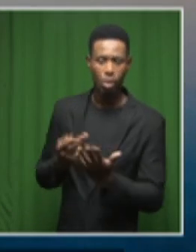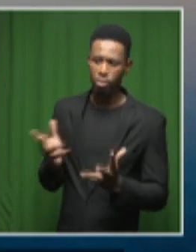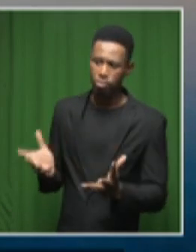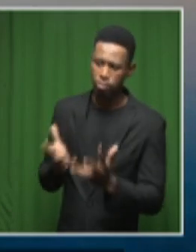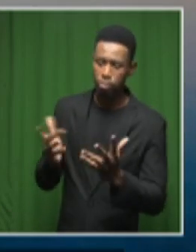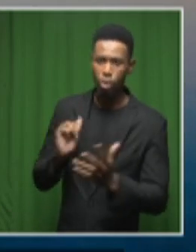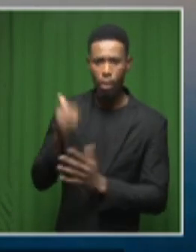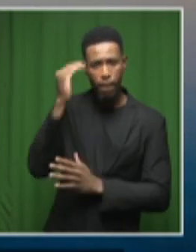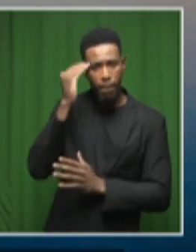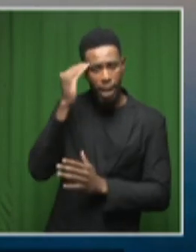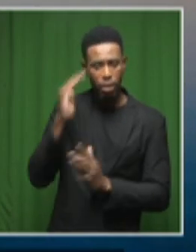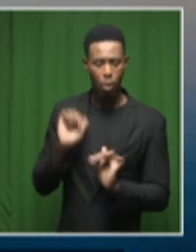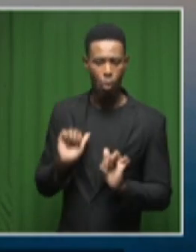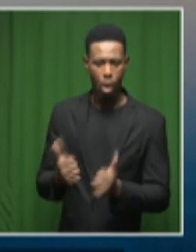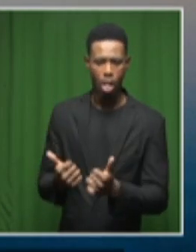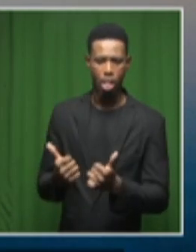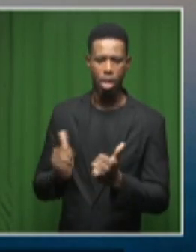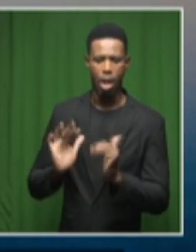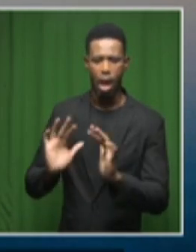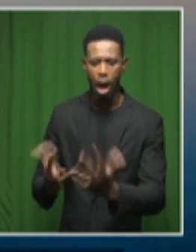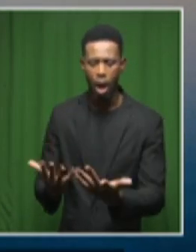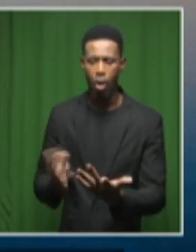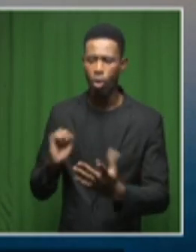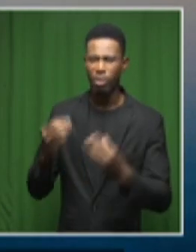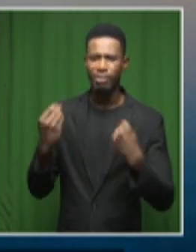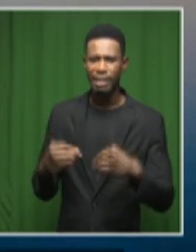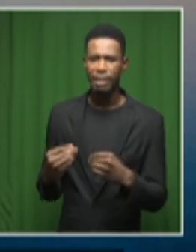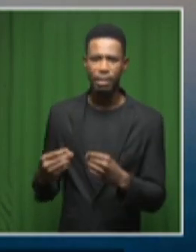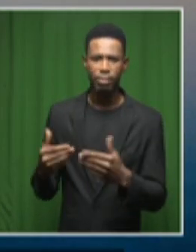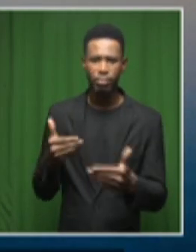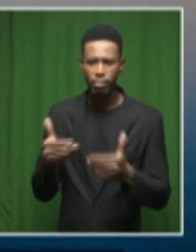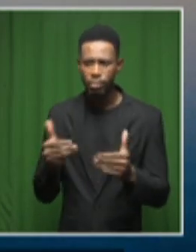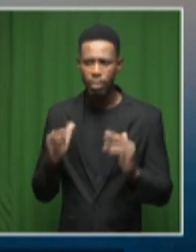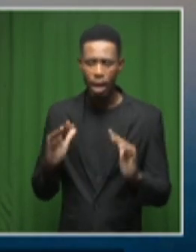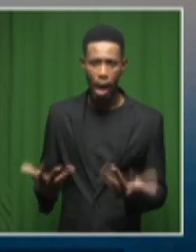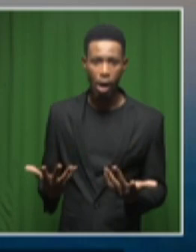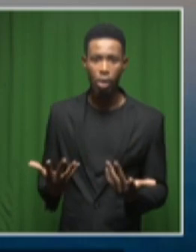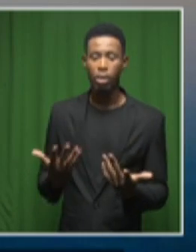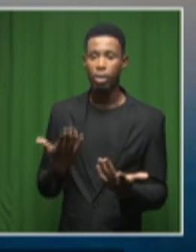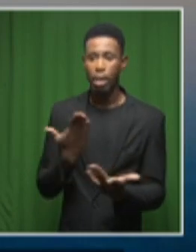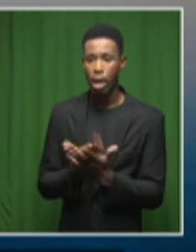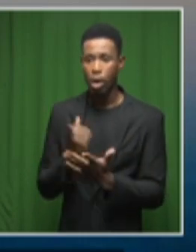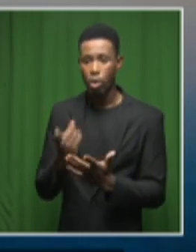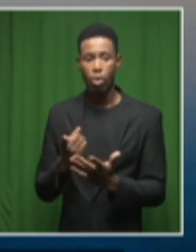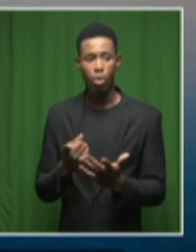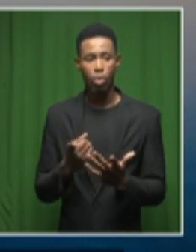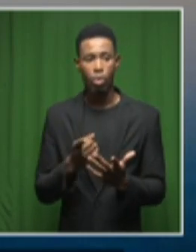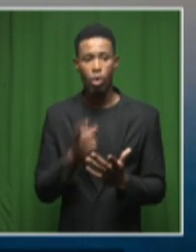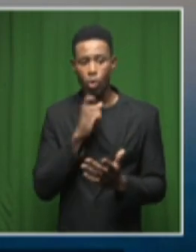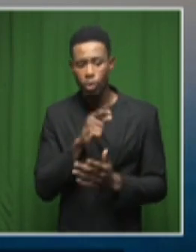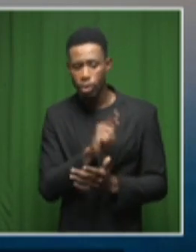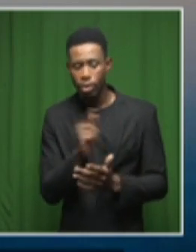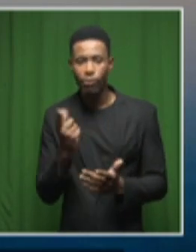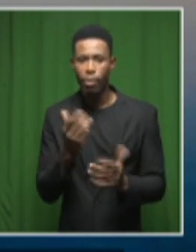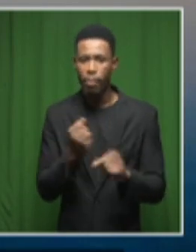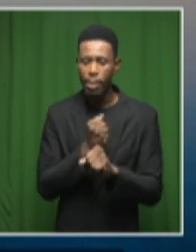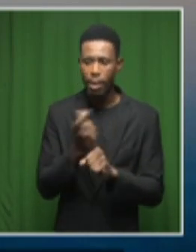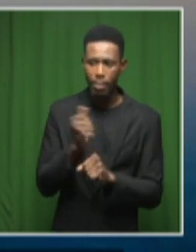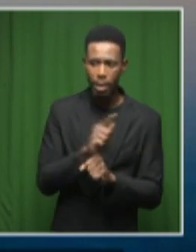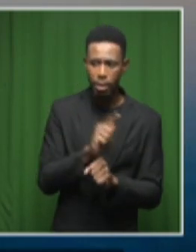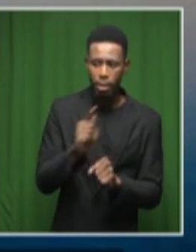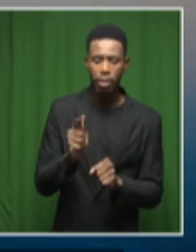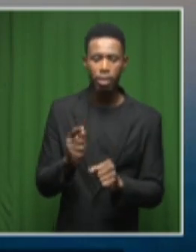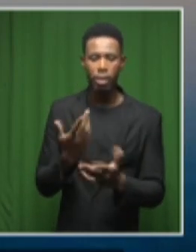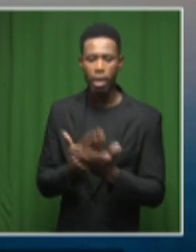with your mental wellness. This is how you're going to run your business. These are the possible revenue streams that you could use. This is the model that you could